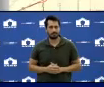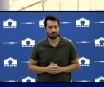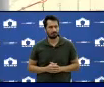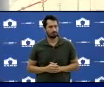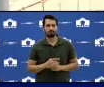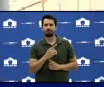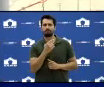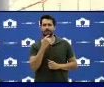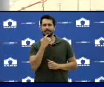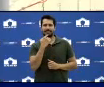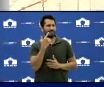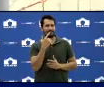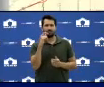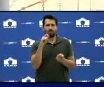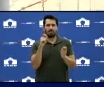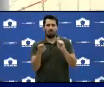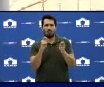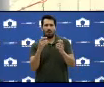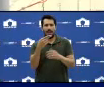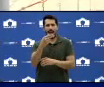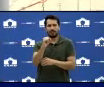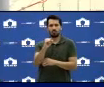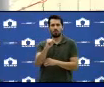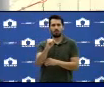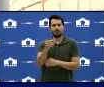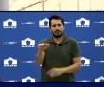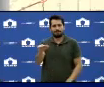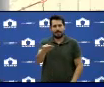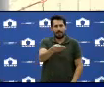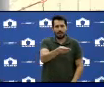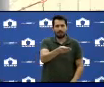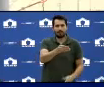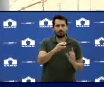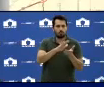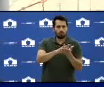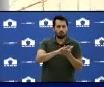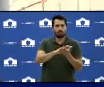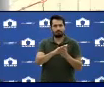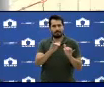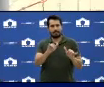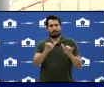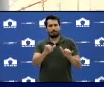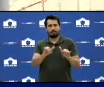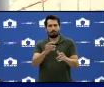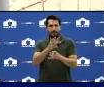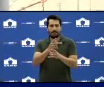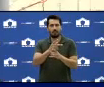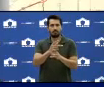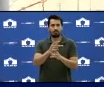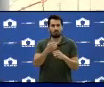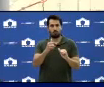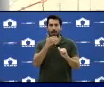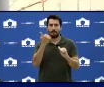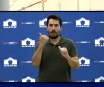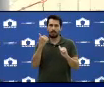I mentioned the adjustment to high school feeder patterns. And as best as